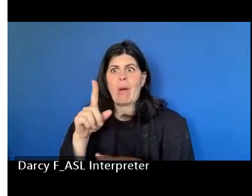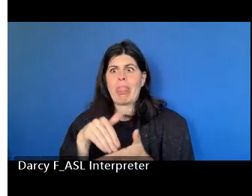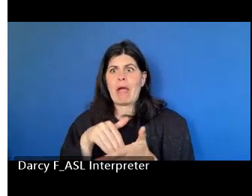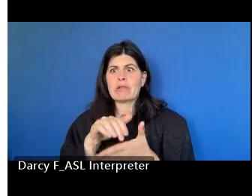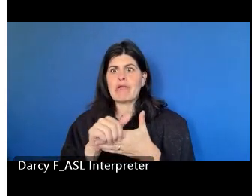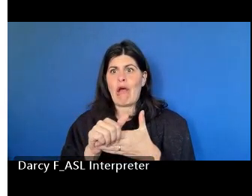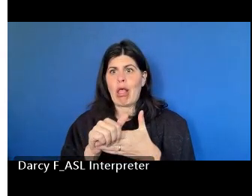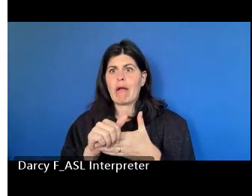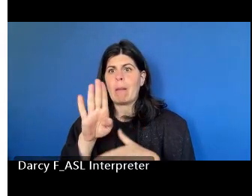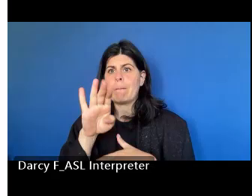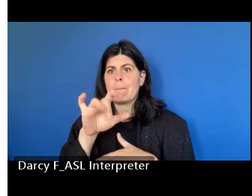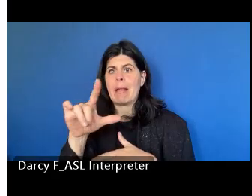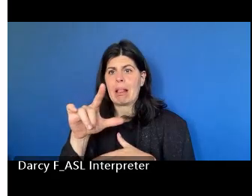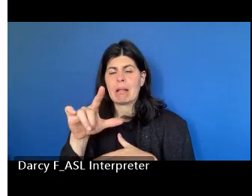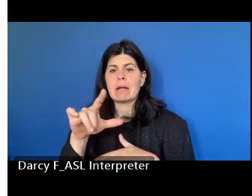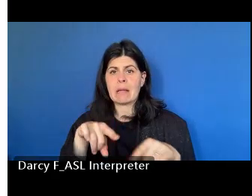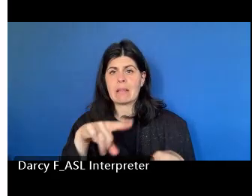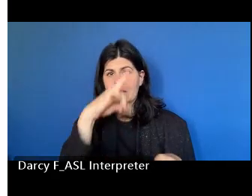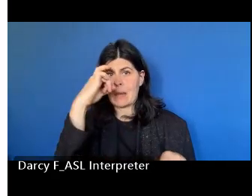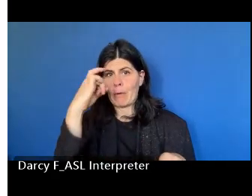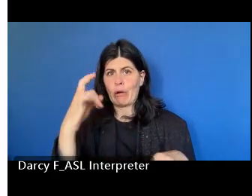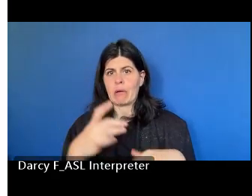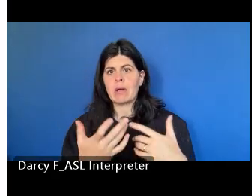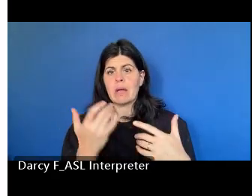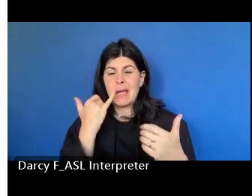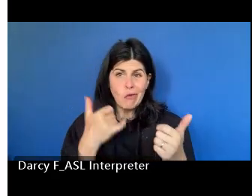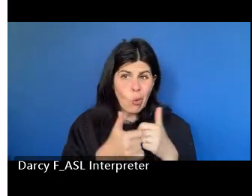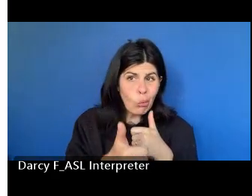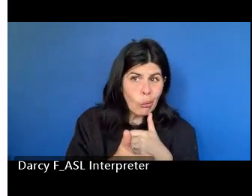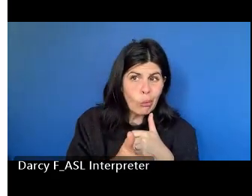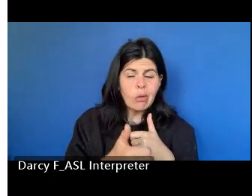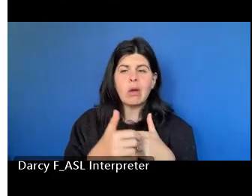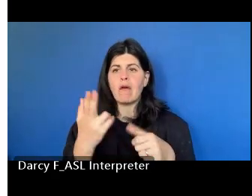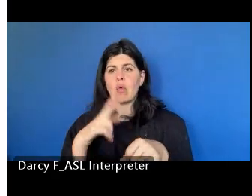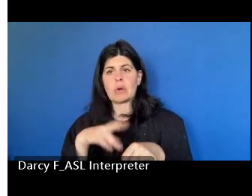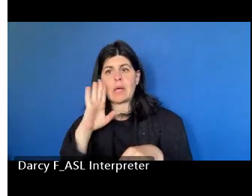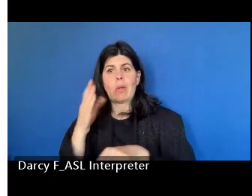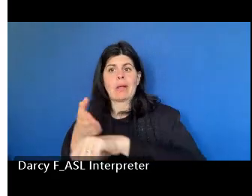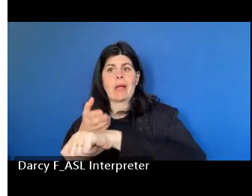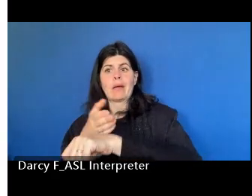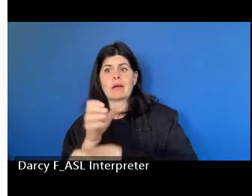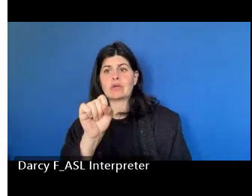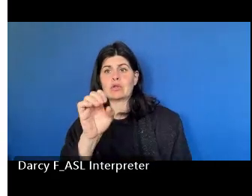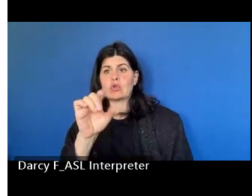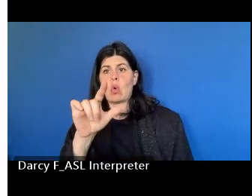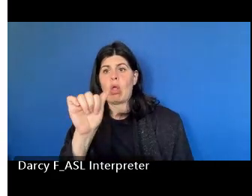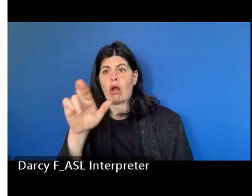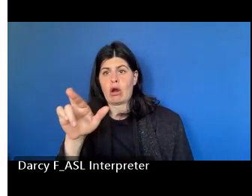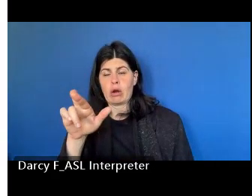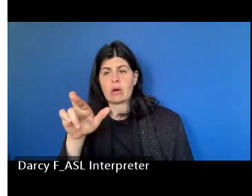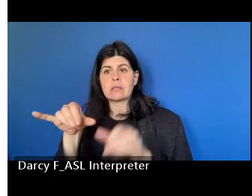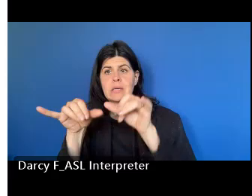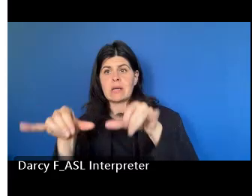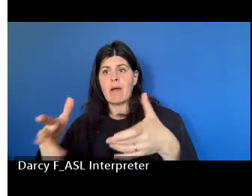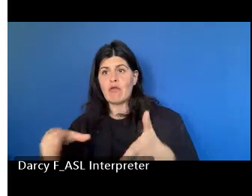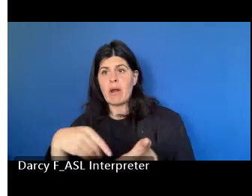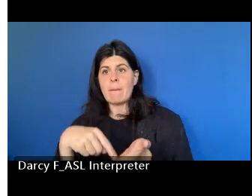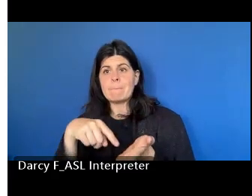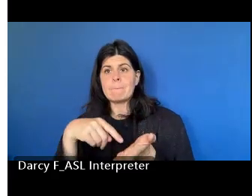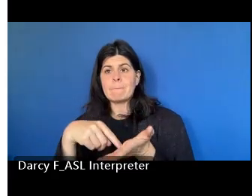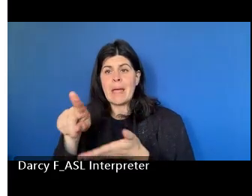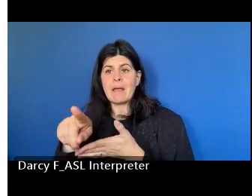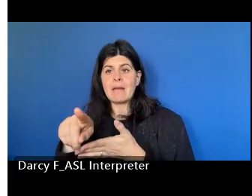summertime. If this goes through, of course, I'm going to have to upgrade that solar system. I've already paid around $50,000 for that